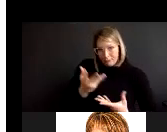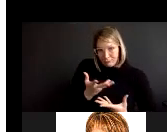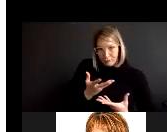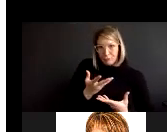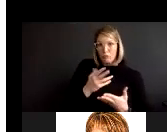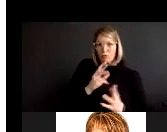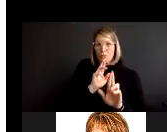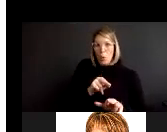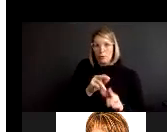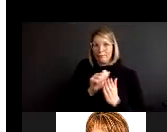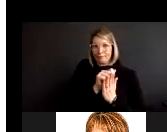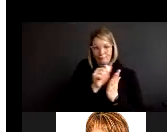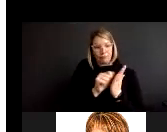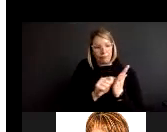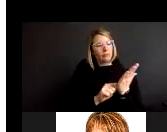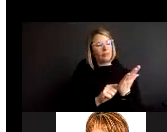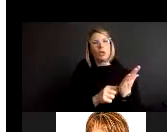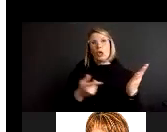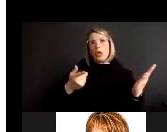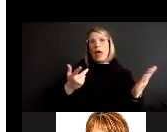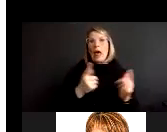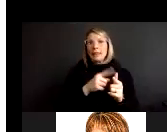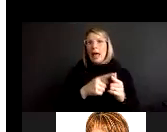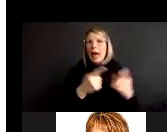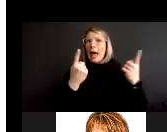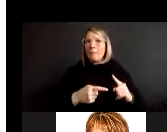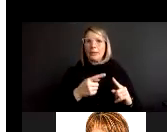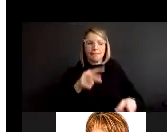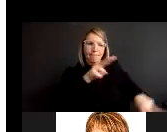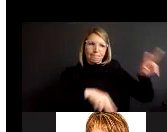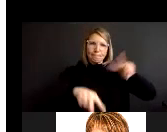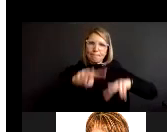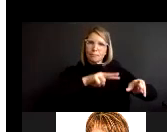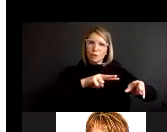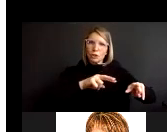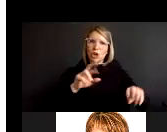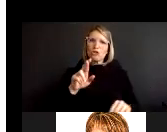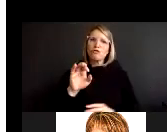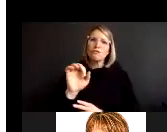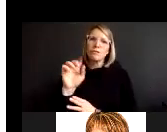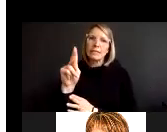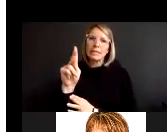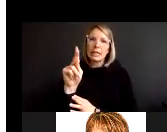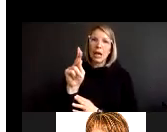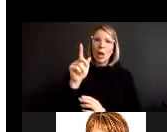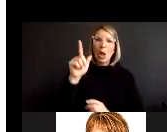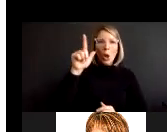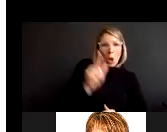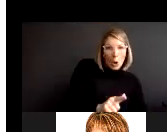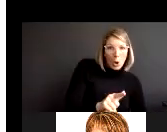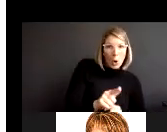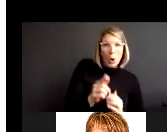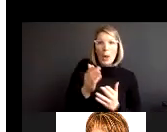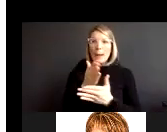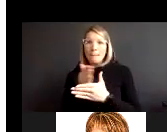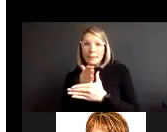with a risk continuum that has been developed. So as you can imagine, risk can range from low to extremely high. And